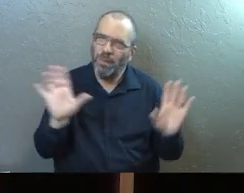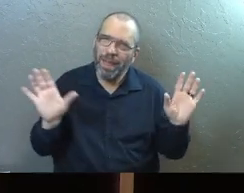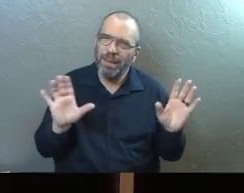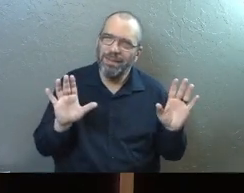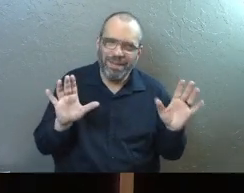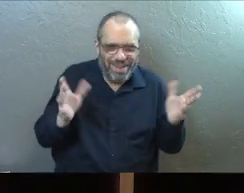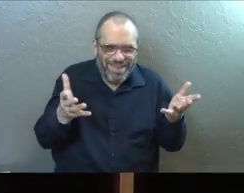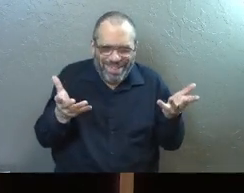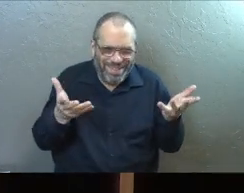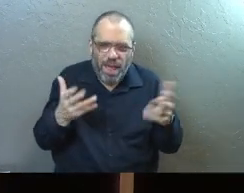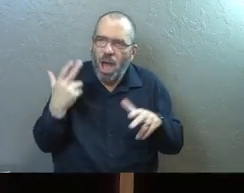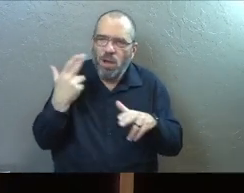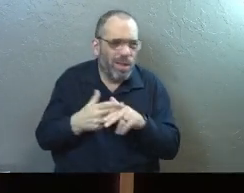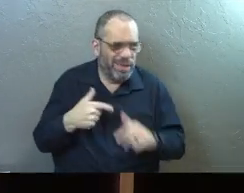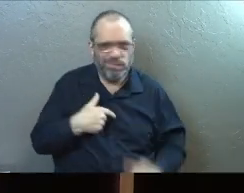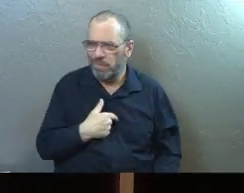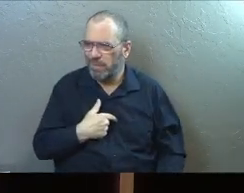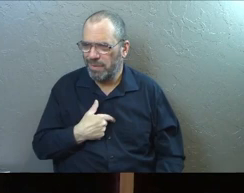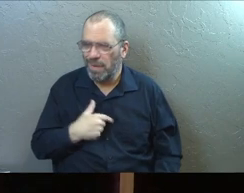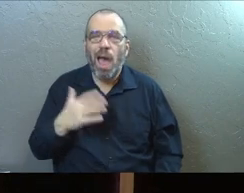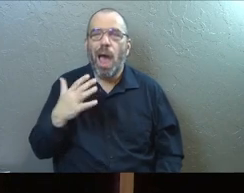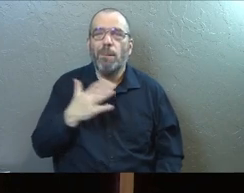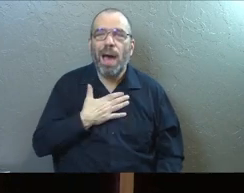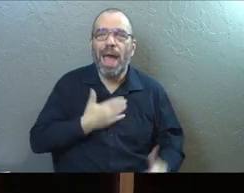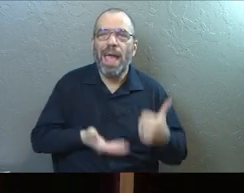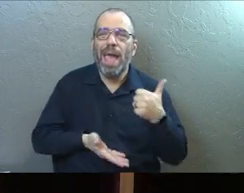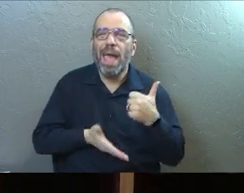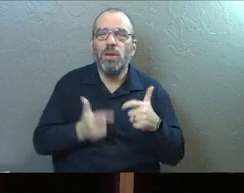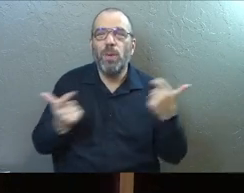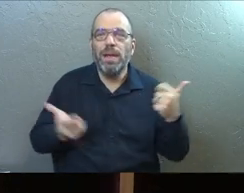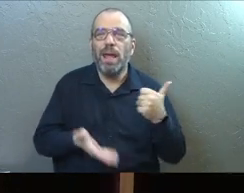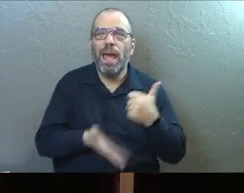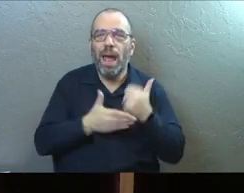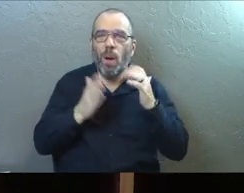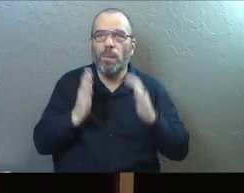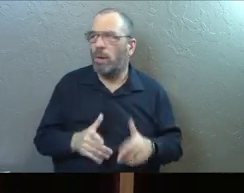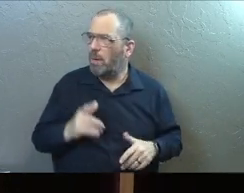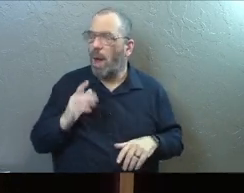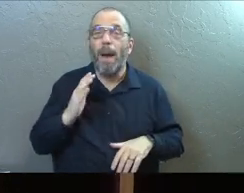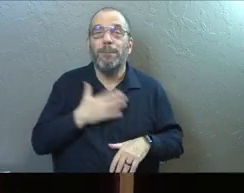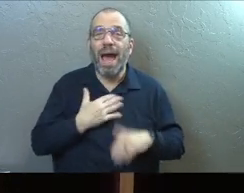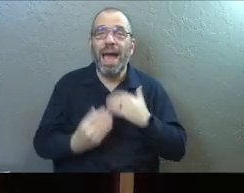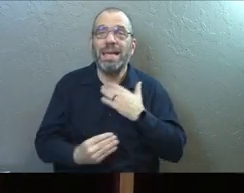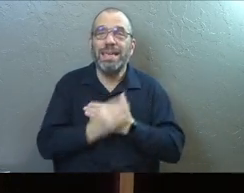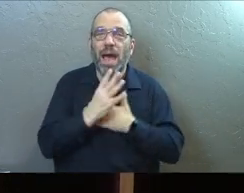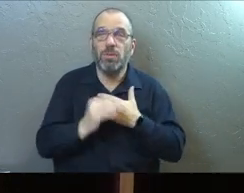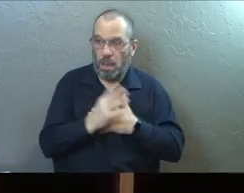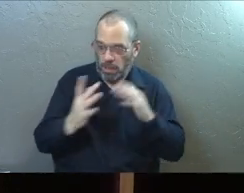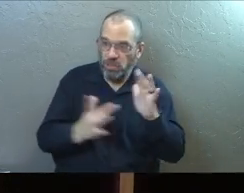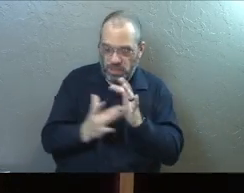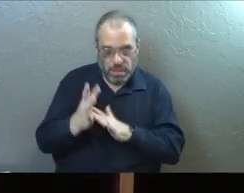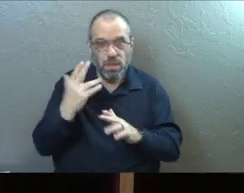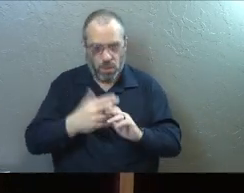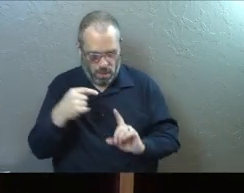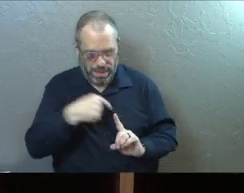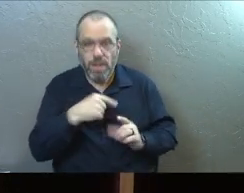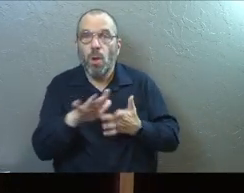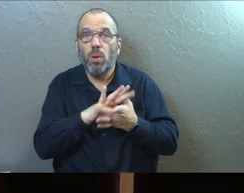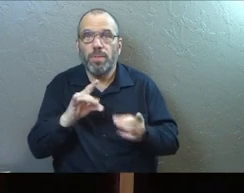right? Like call him my great helper. Call him my counselor, because that's what Jesus called